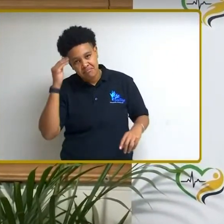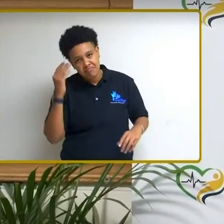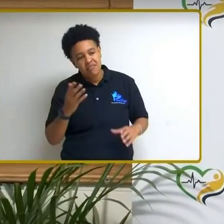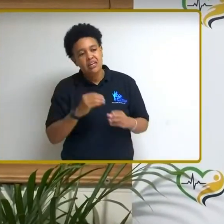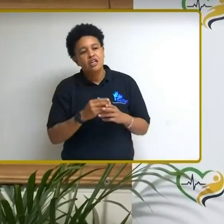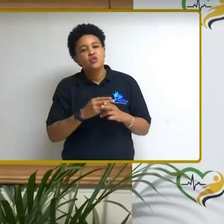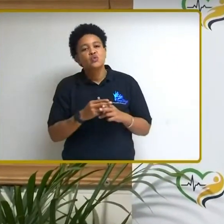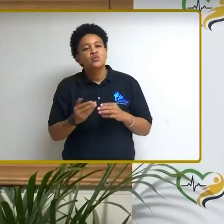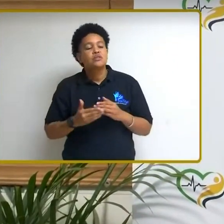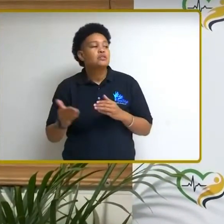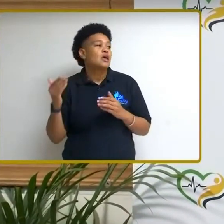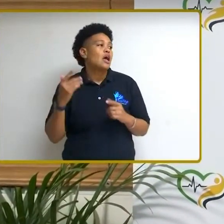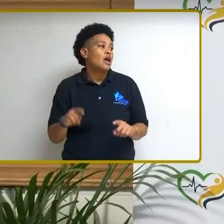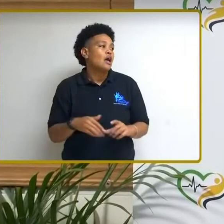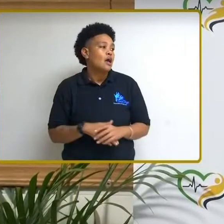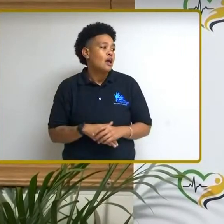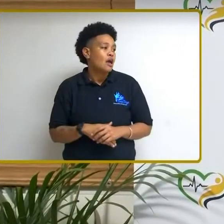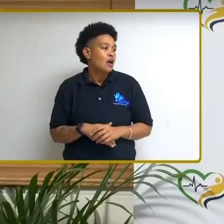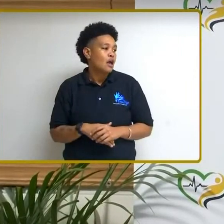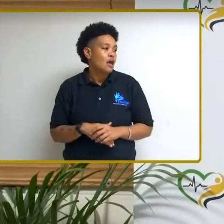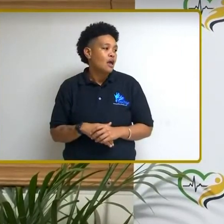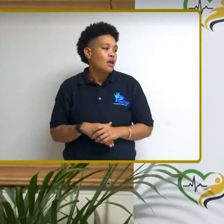in short order.